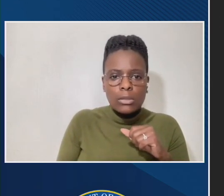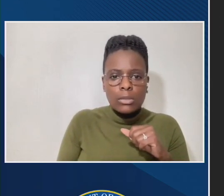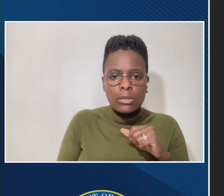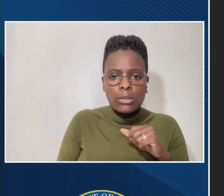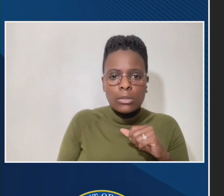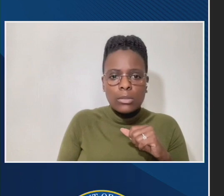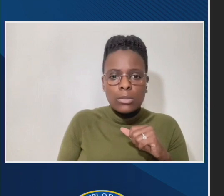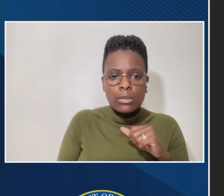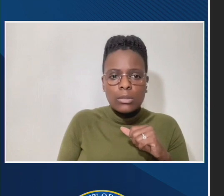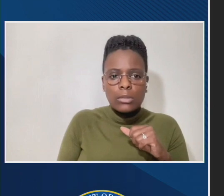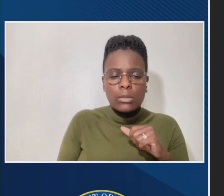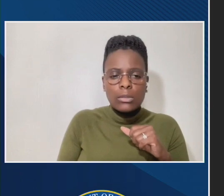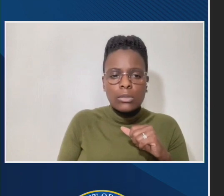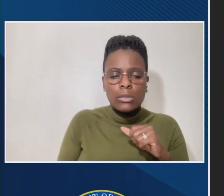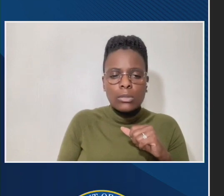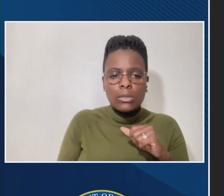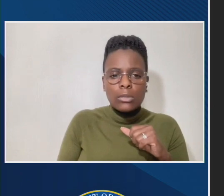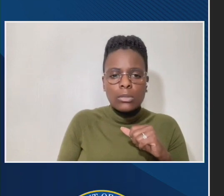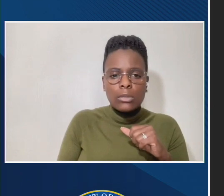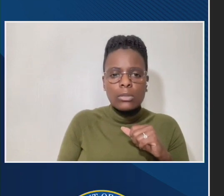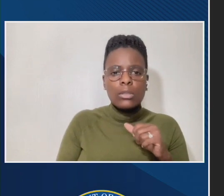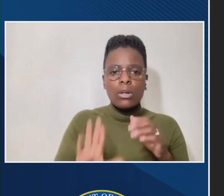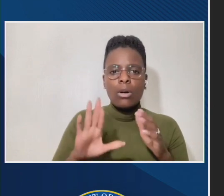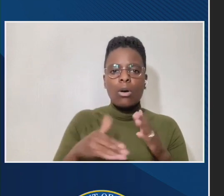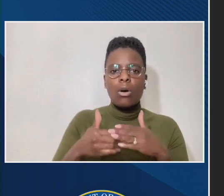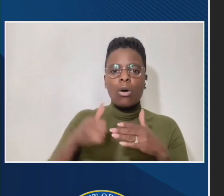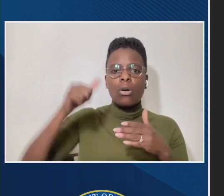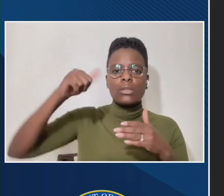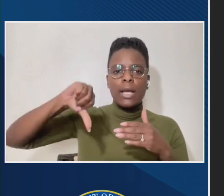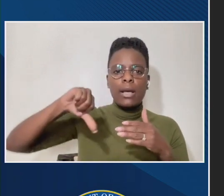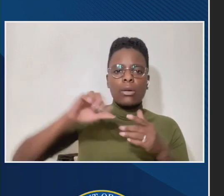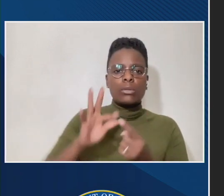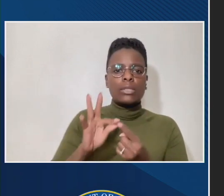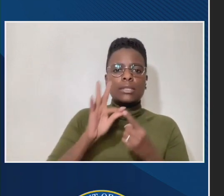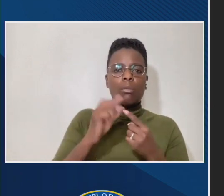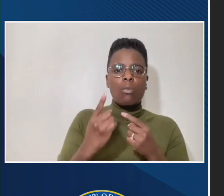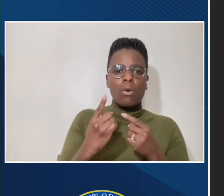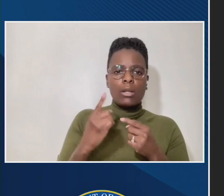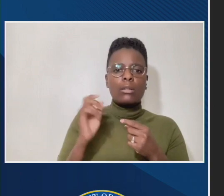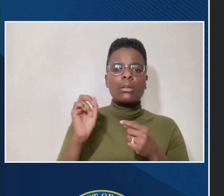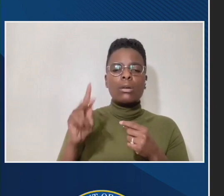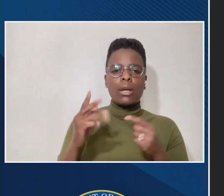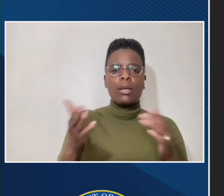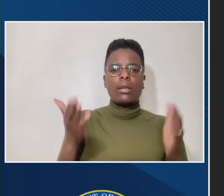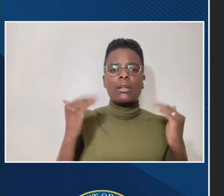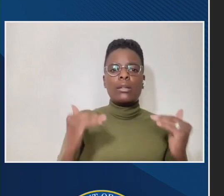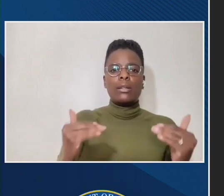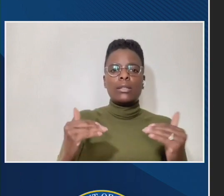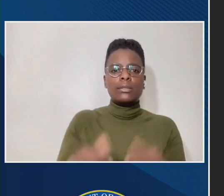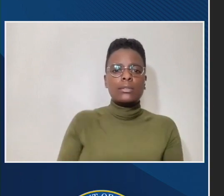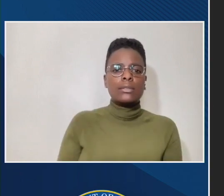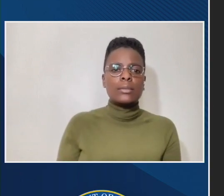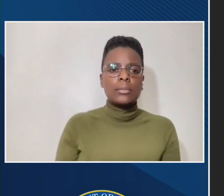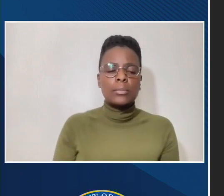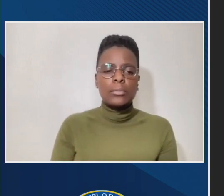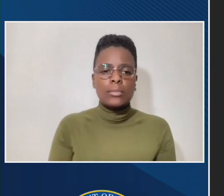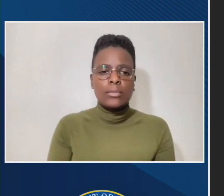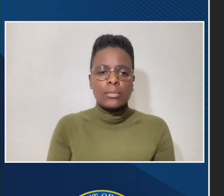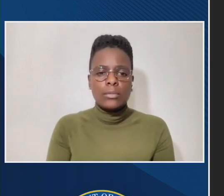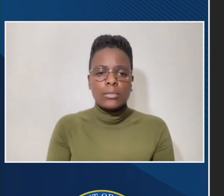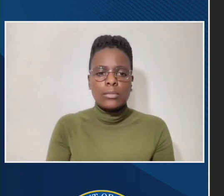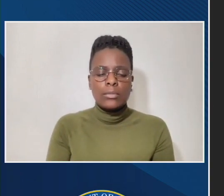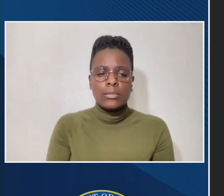those that meet the citizen, non-citizen requirements. How can that's just eligibility, but how can with that